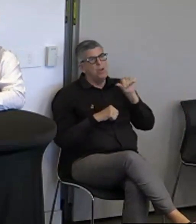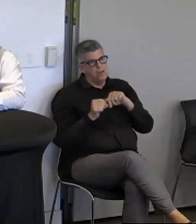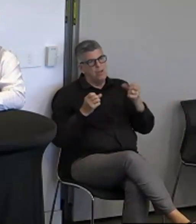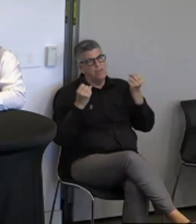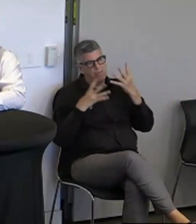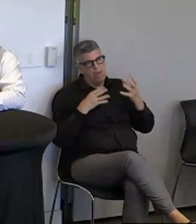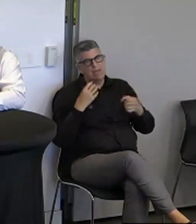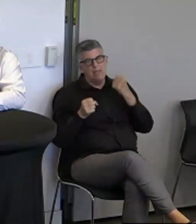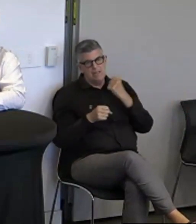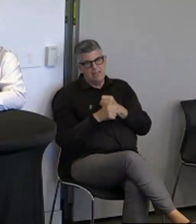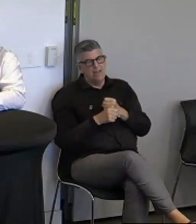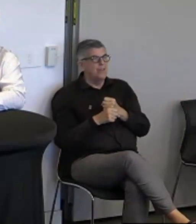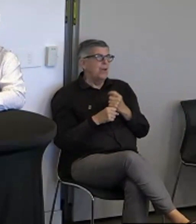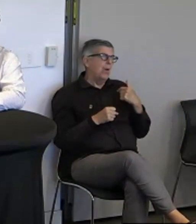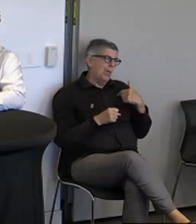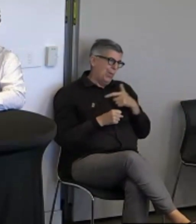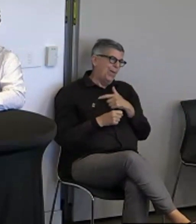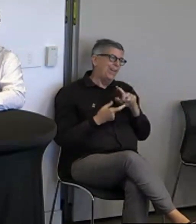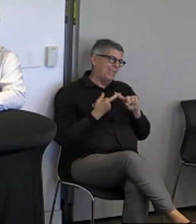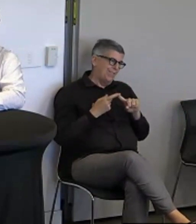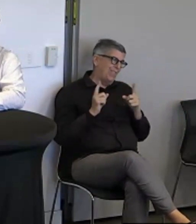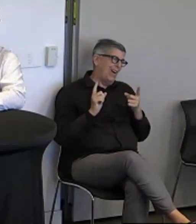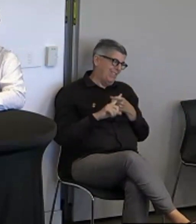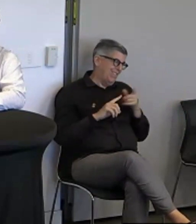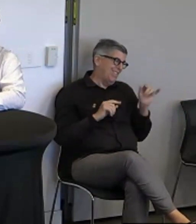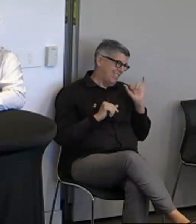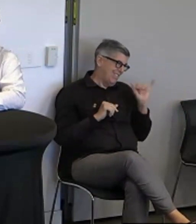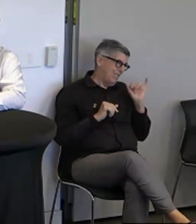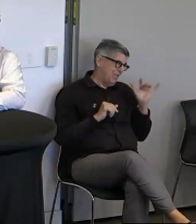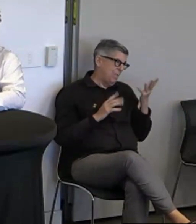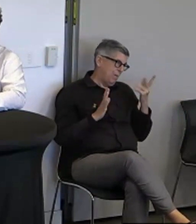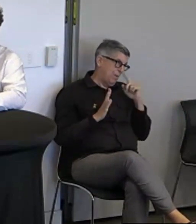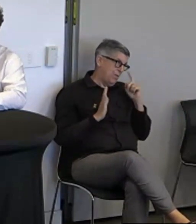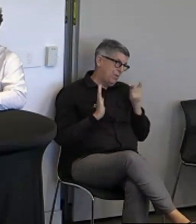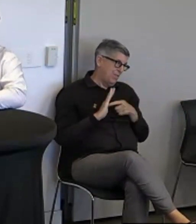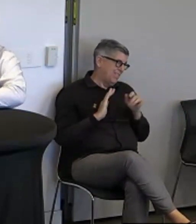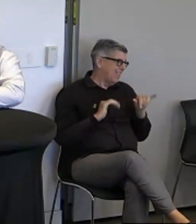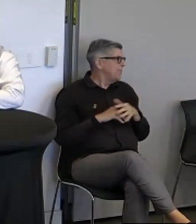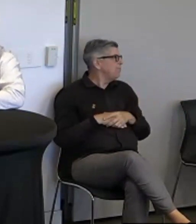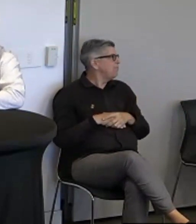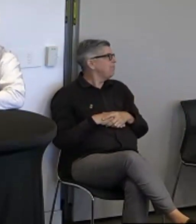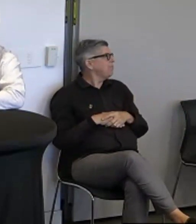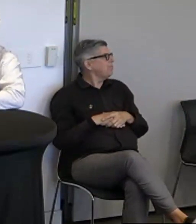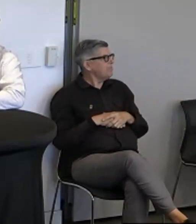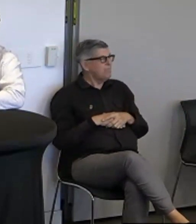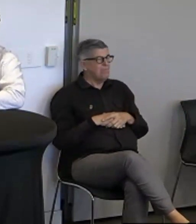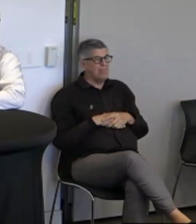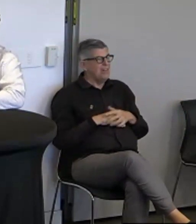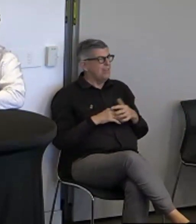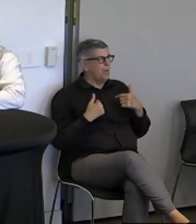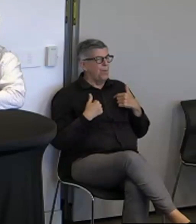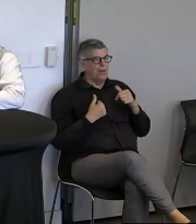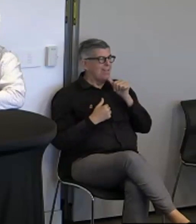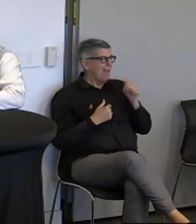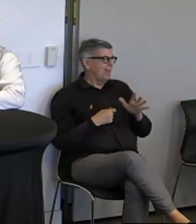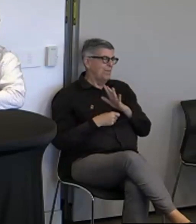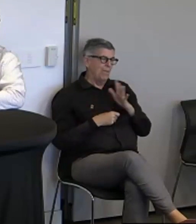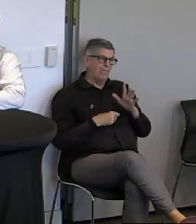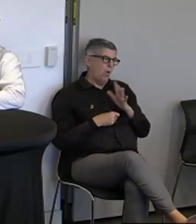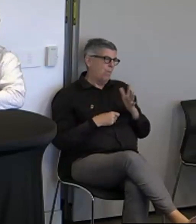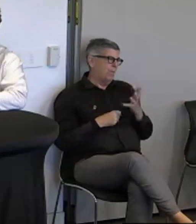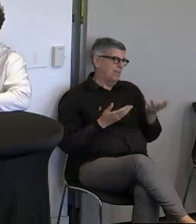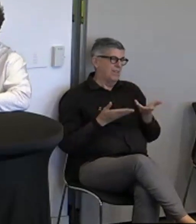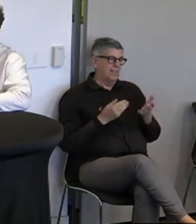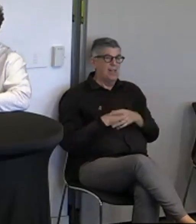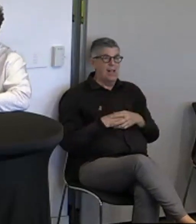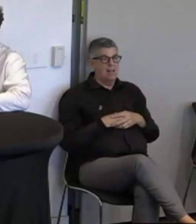good friends, so that might shine in this discussion. So we're not gonna be too formal about things. And I'm gonna just